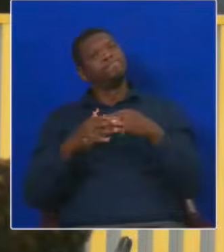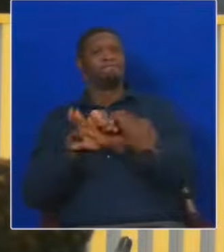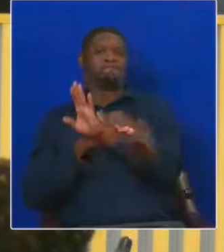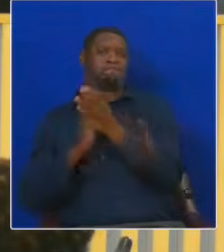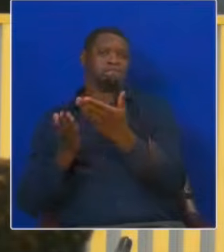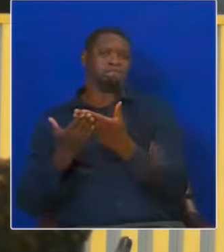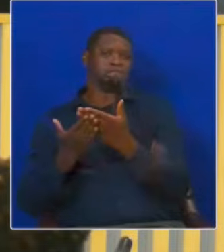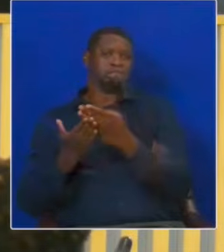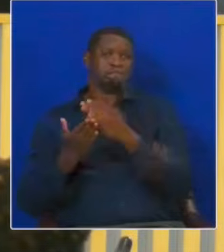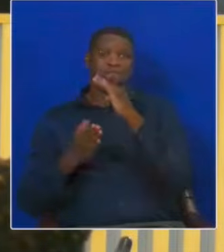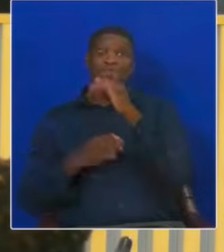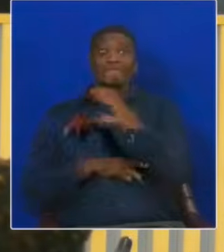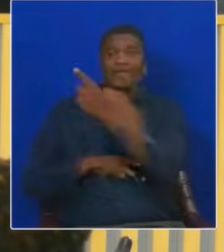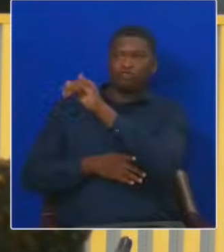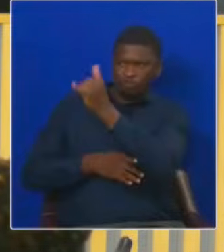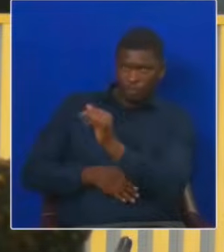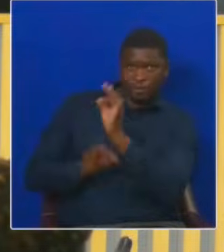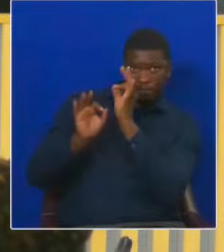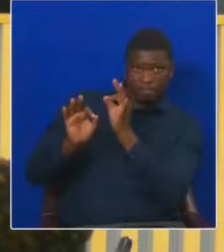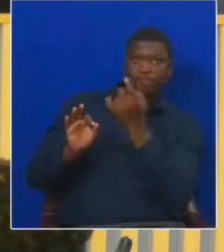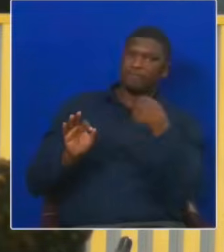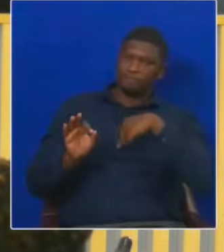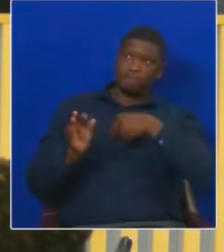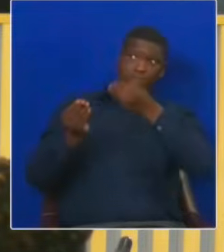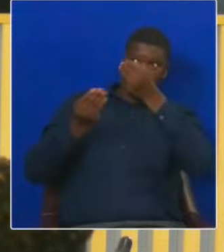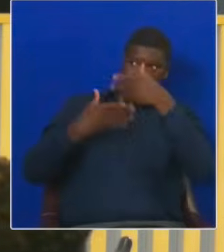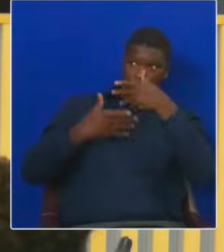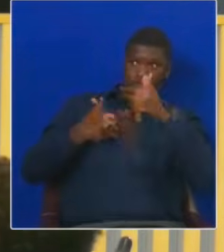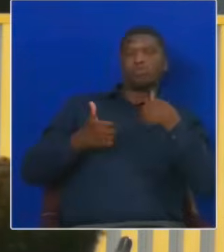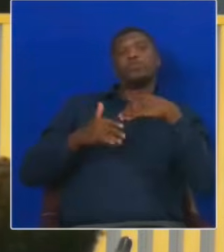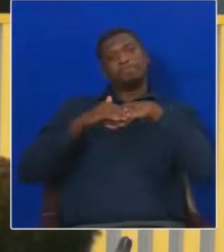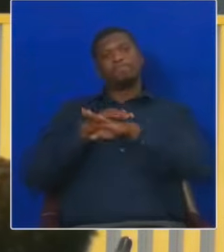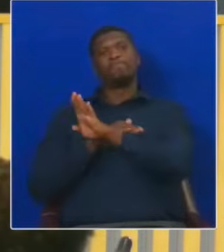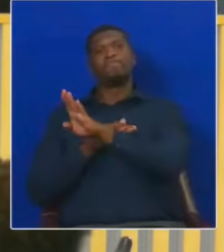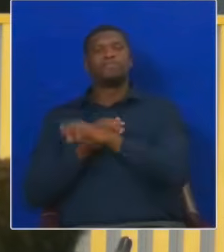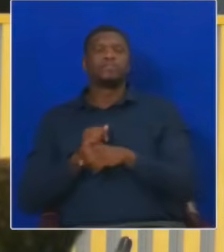Upon gaining entrance, we then found